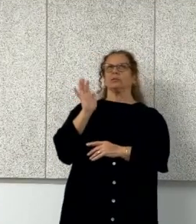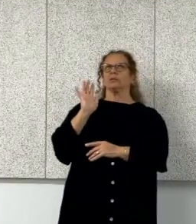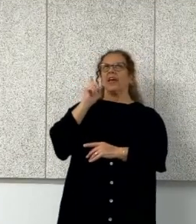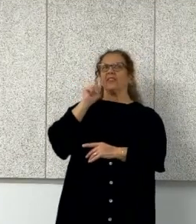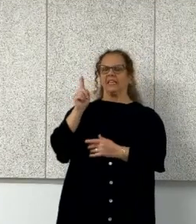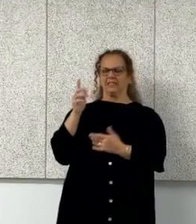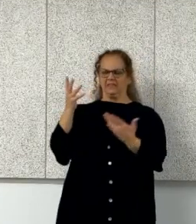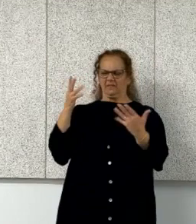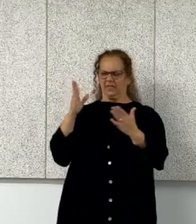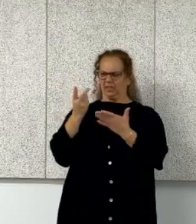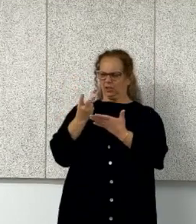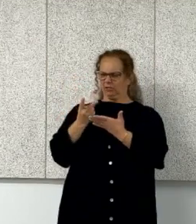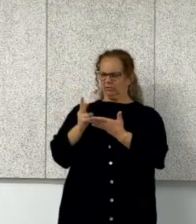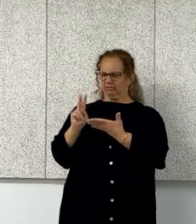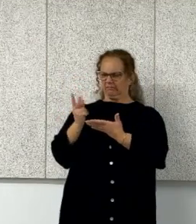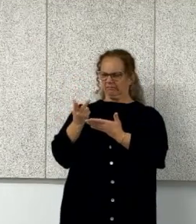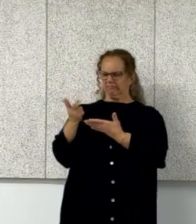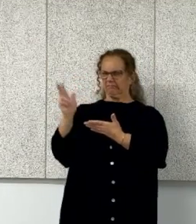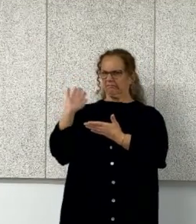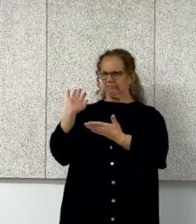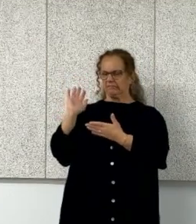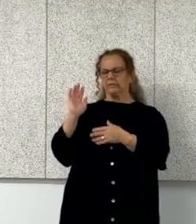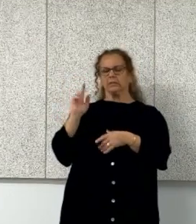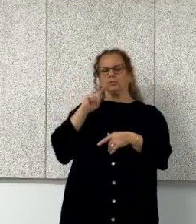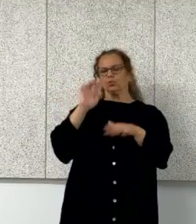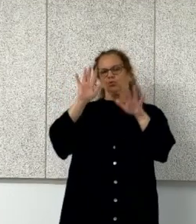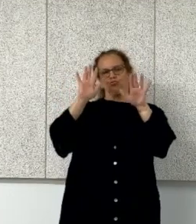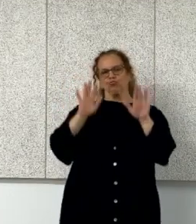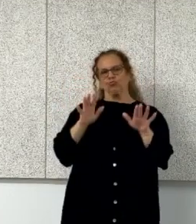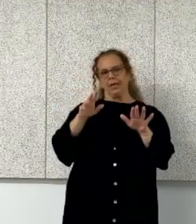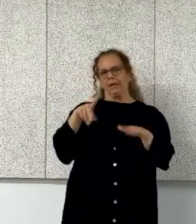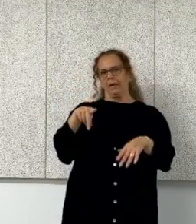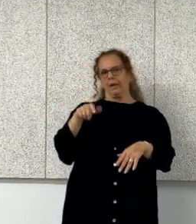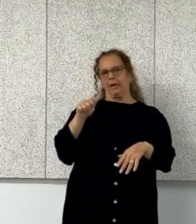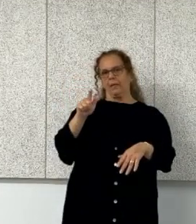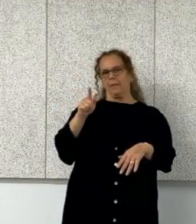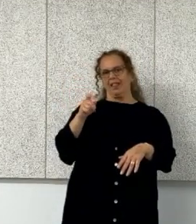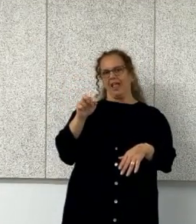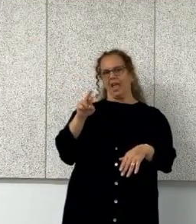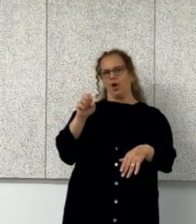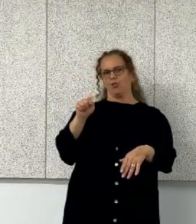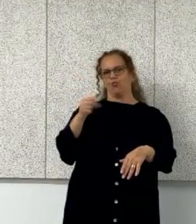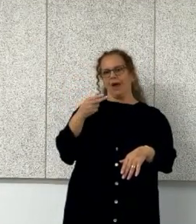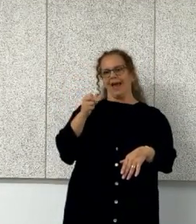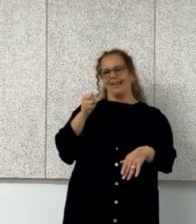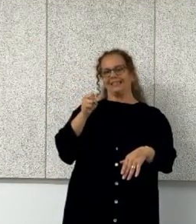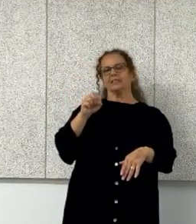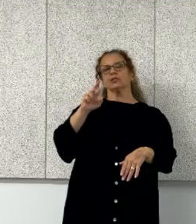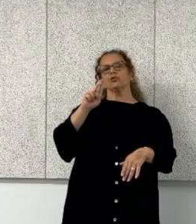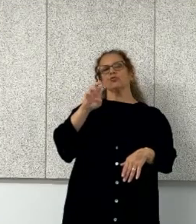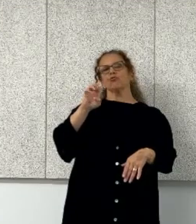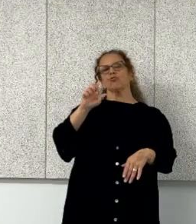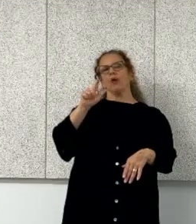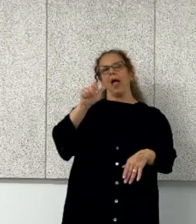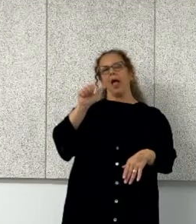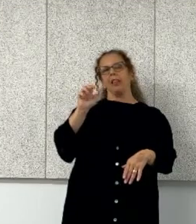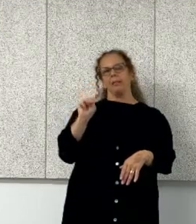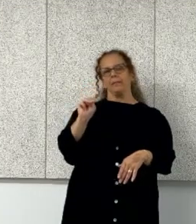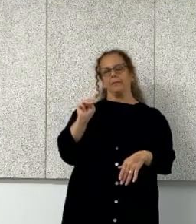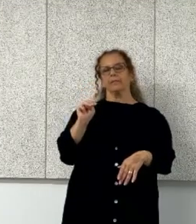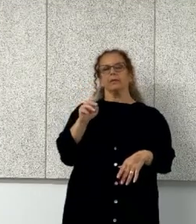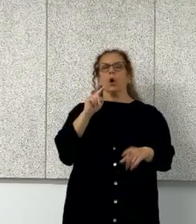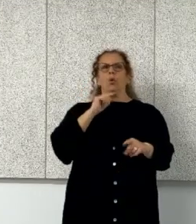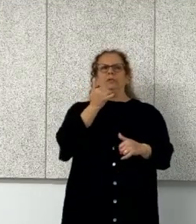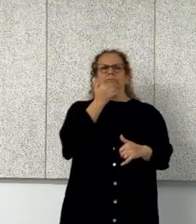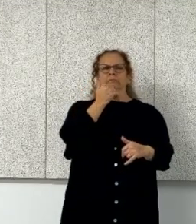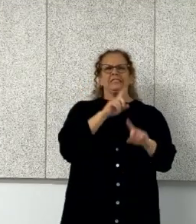a few weeks ago, was spectacular, so spectacular. Playwrights Realm, right? It was Playwrights Realm. Yeah. We love all the playwrights. Yes, we love